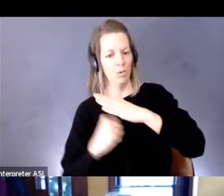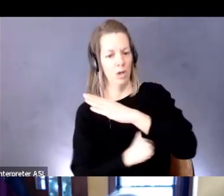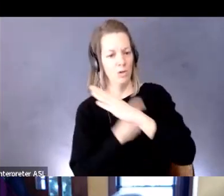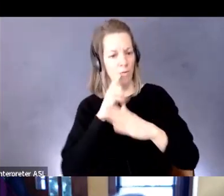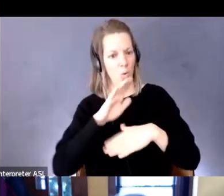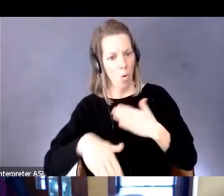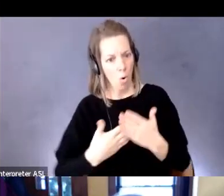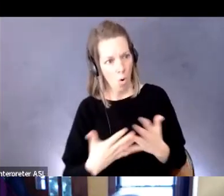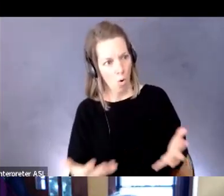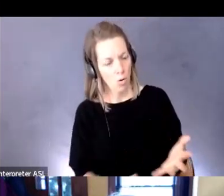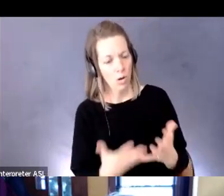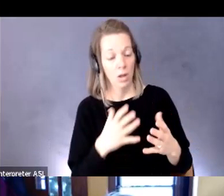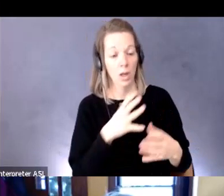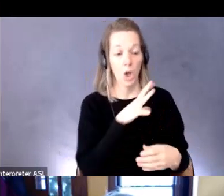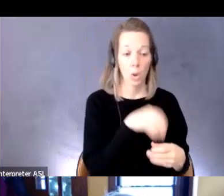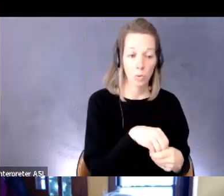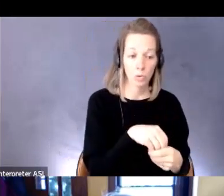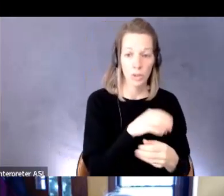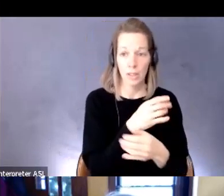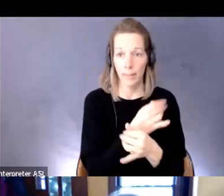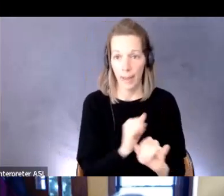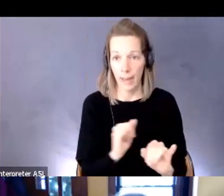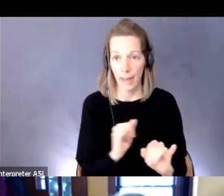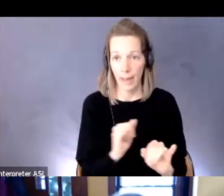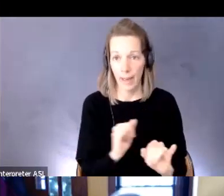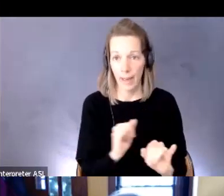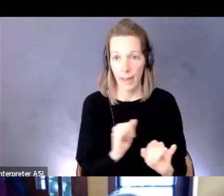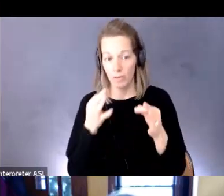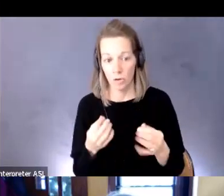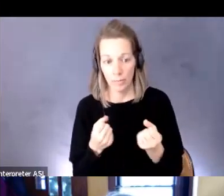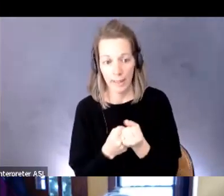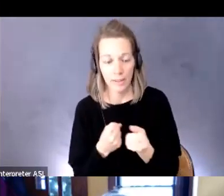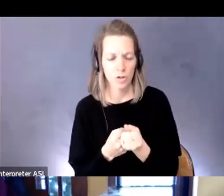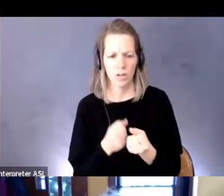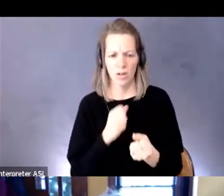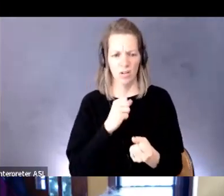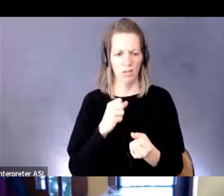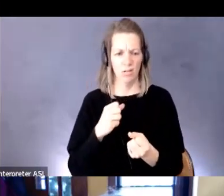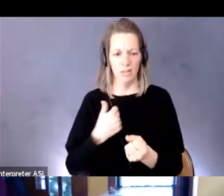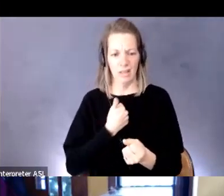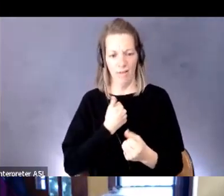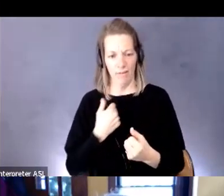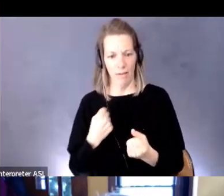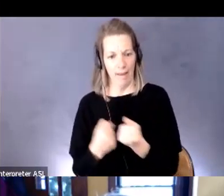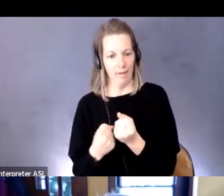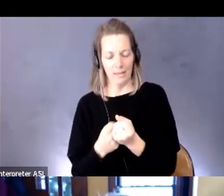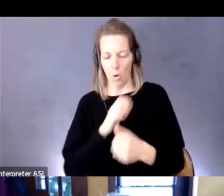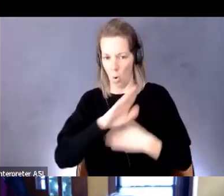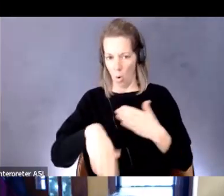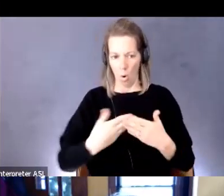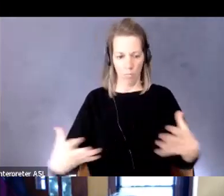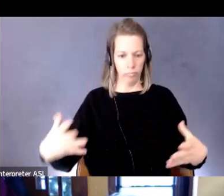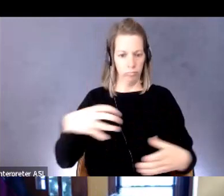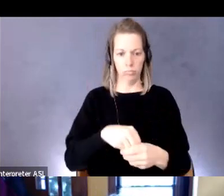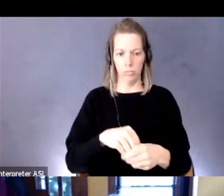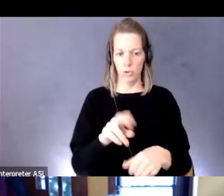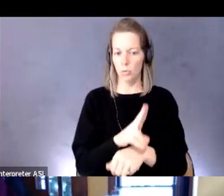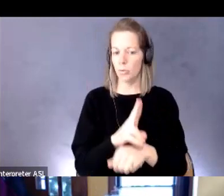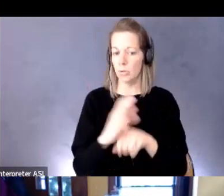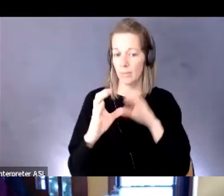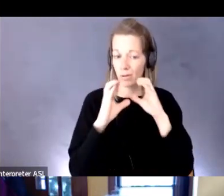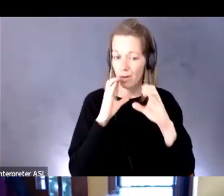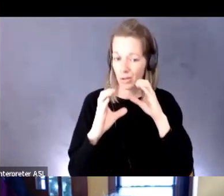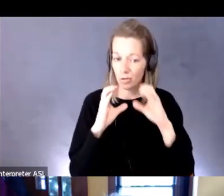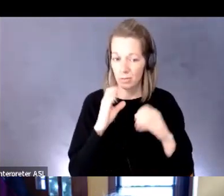to inclusion, to independence, to self-determination, to self-advocacy. To really participate in